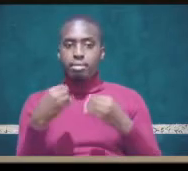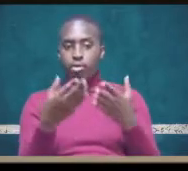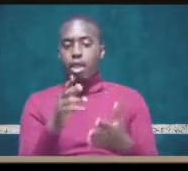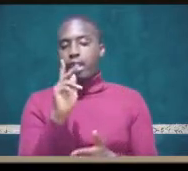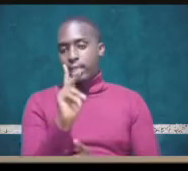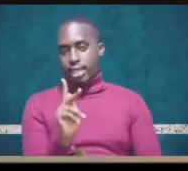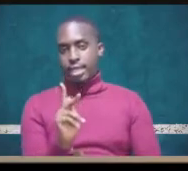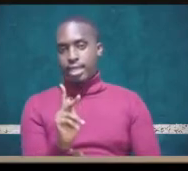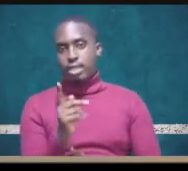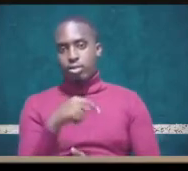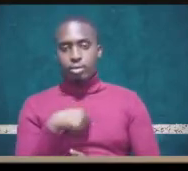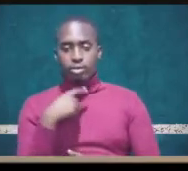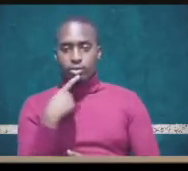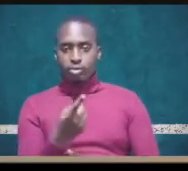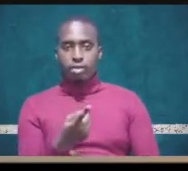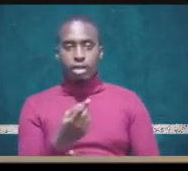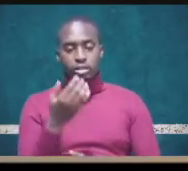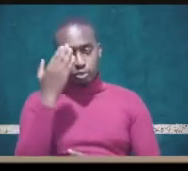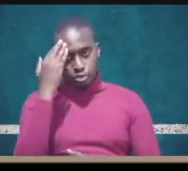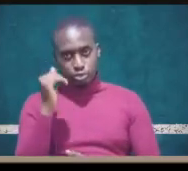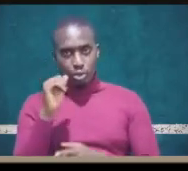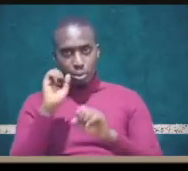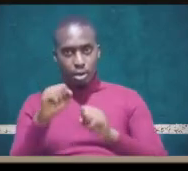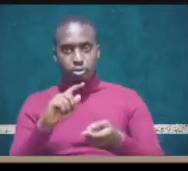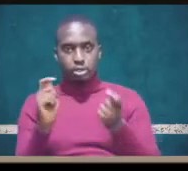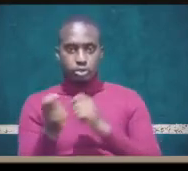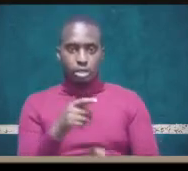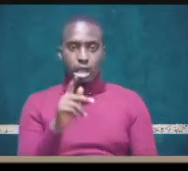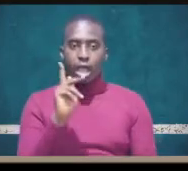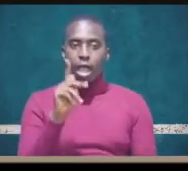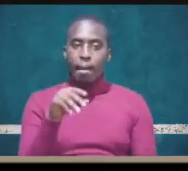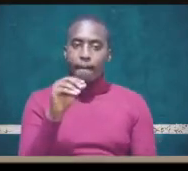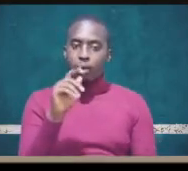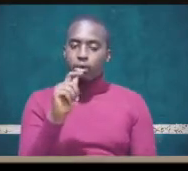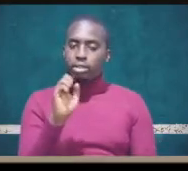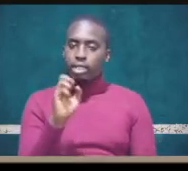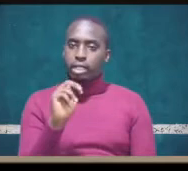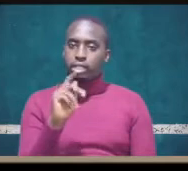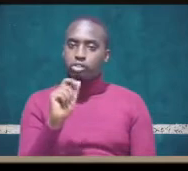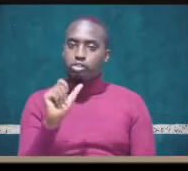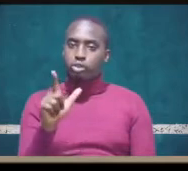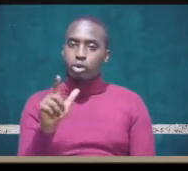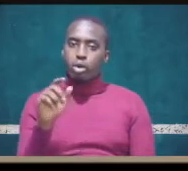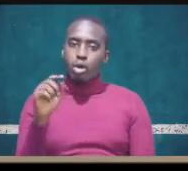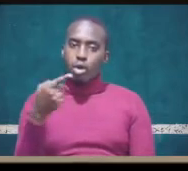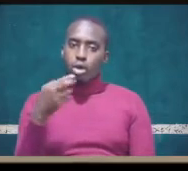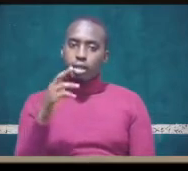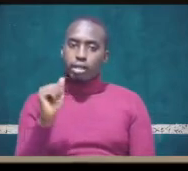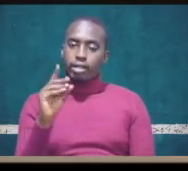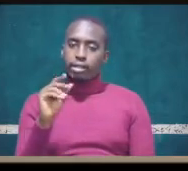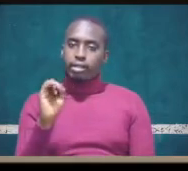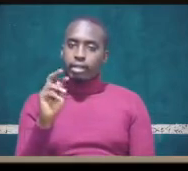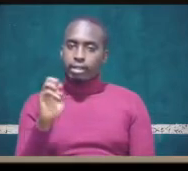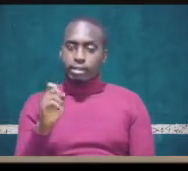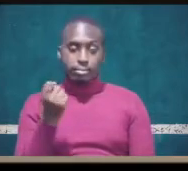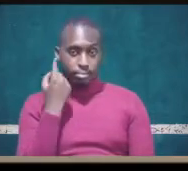that K we are saying now to be the potential gradient. Do you understand? So I hope